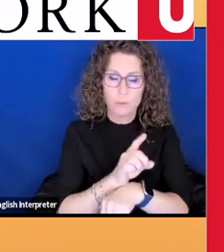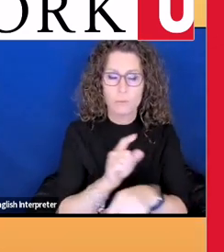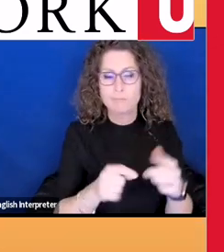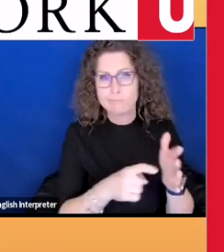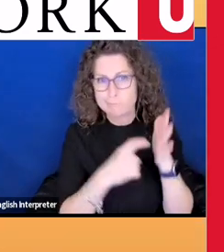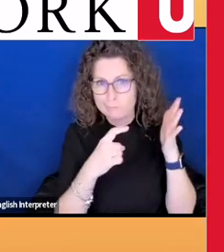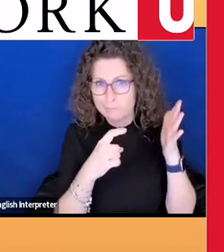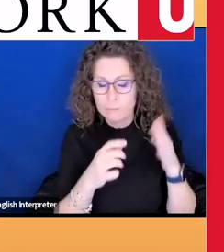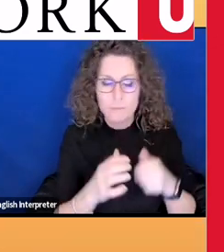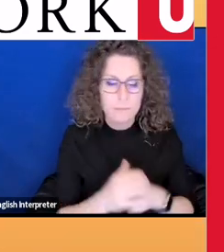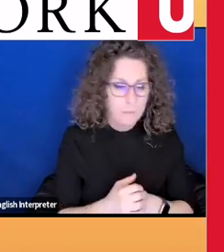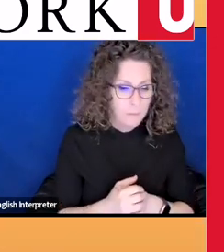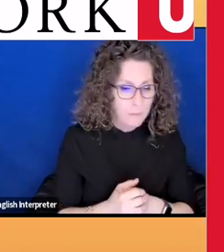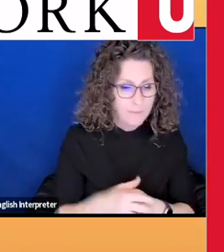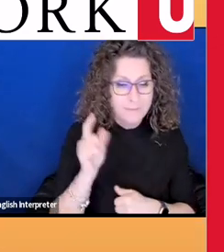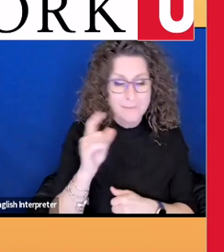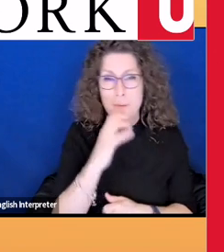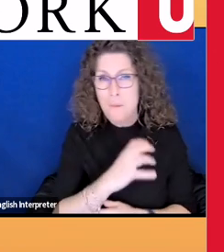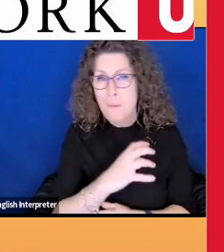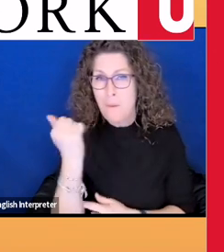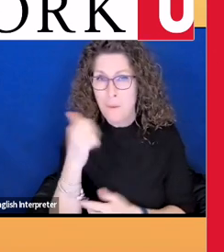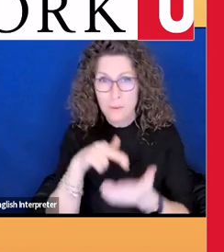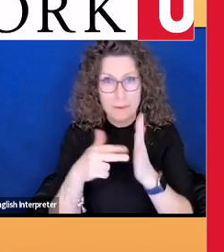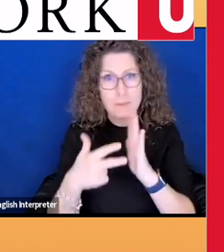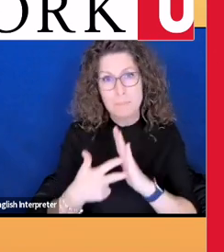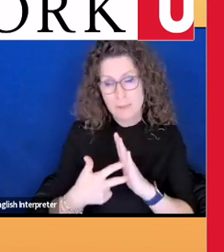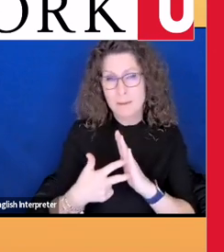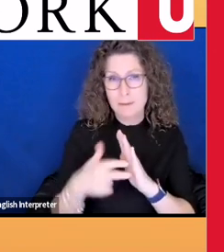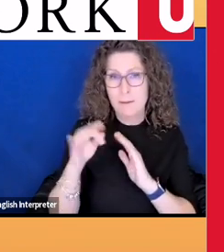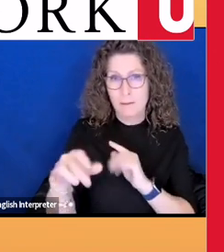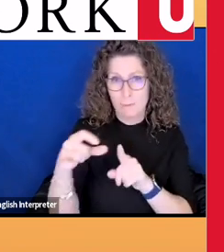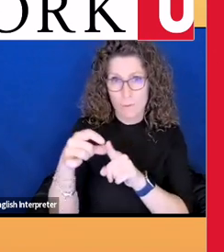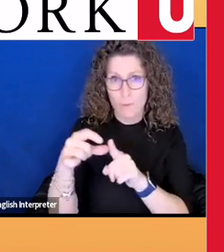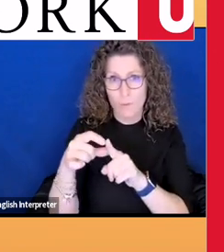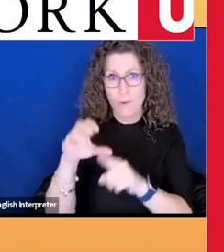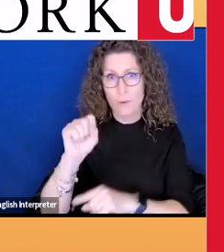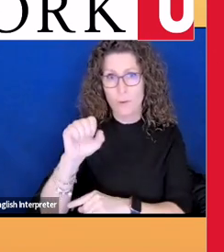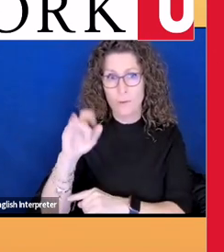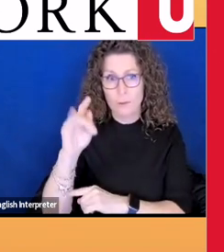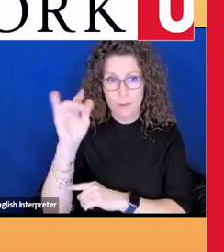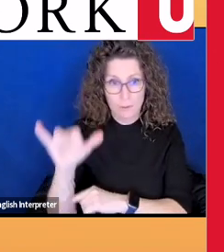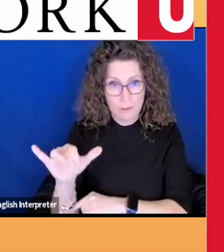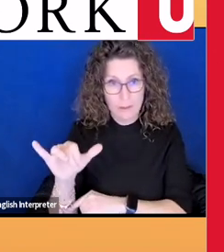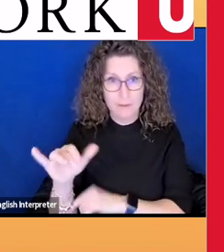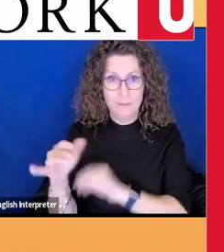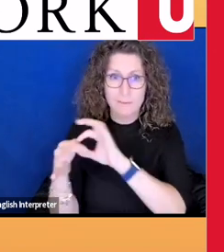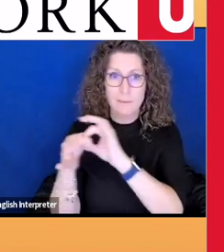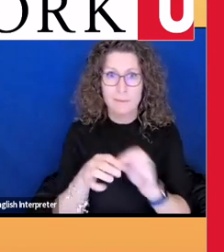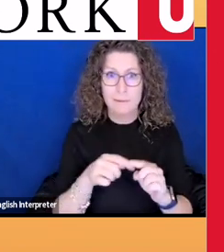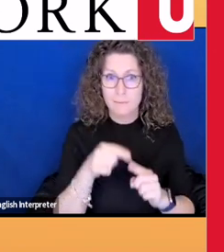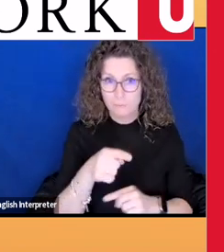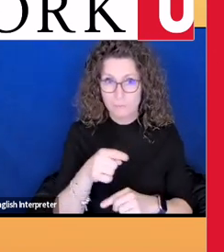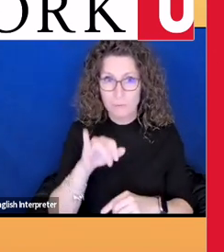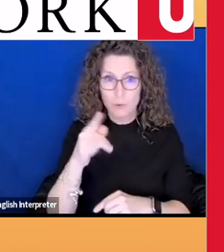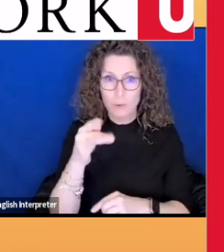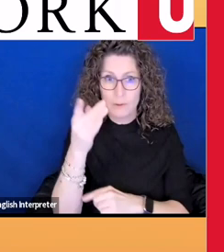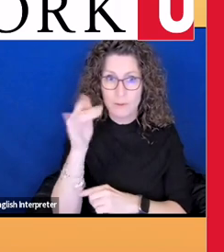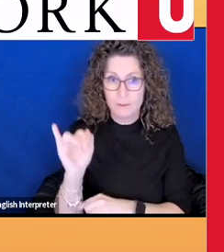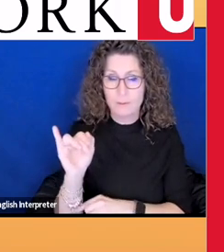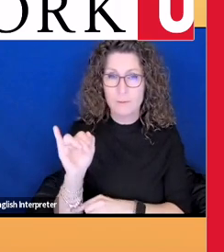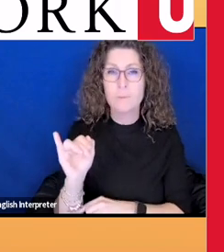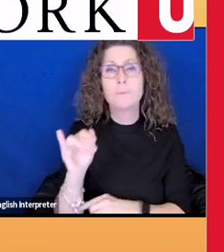Etymologically, this is the oldest meaning of the term, tracing its roots back to the Justinian Codex. In Roman law,